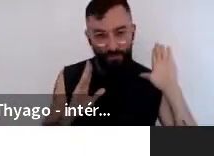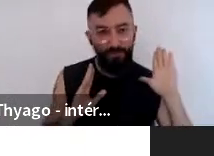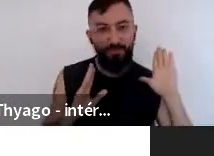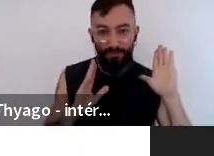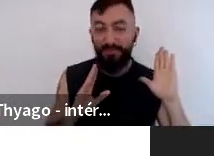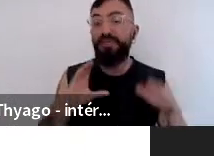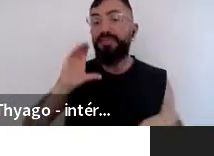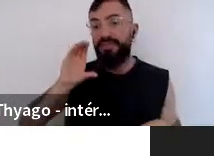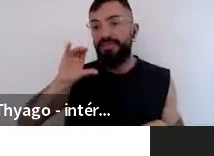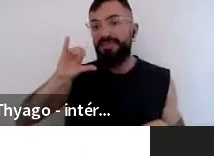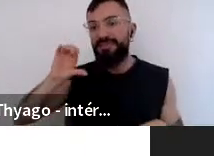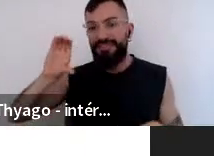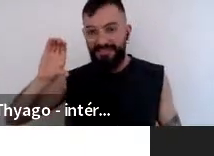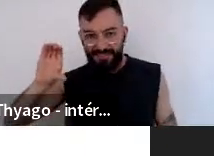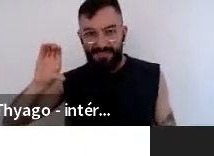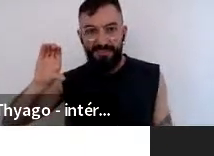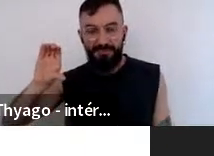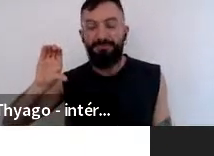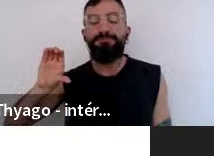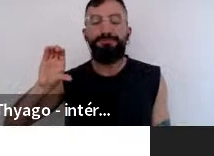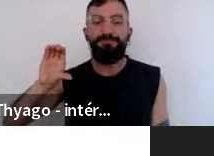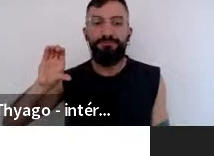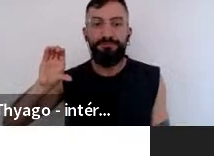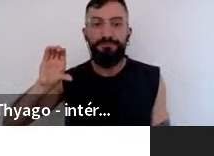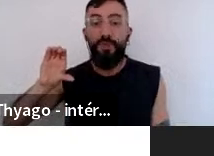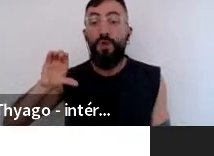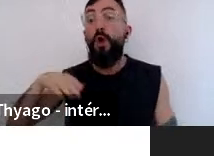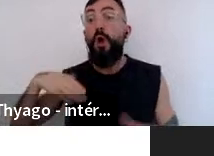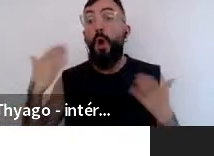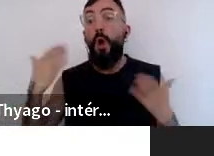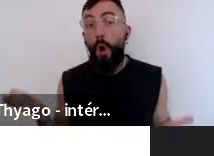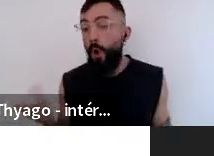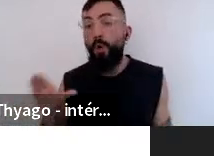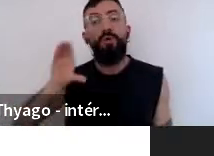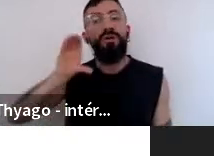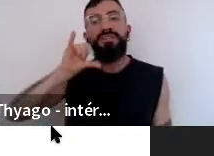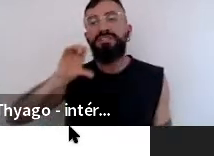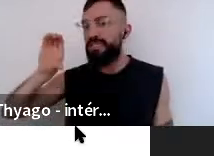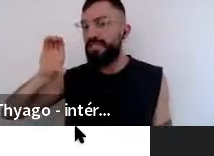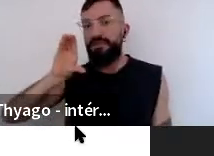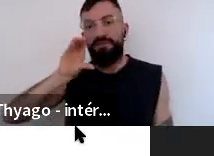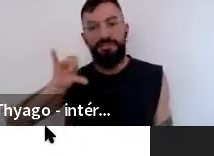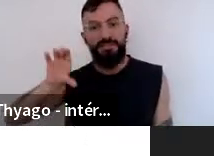SIC, the finger spelling, or just the finger spelling.